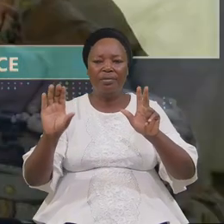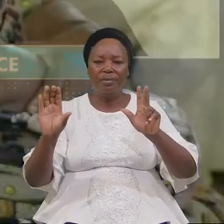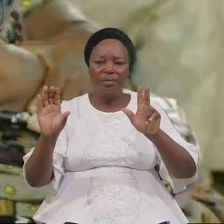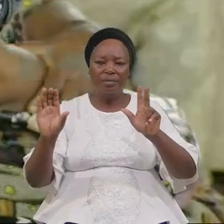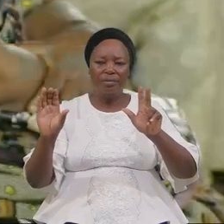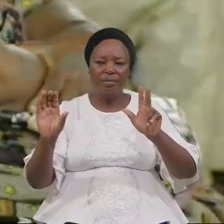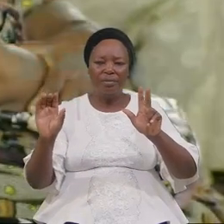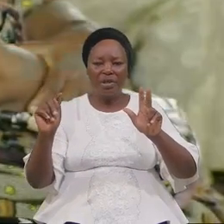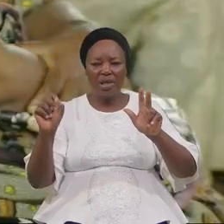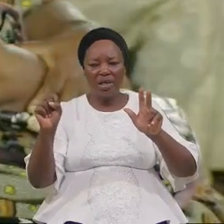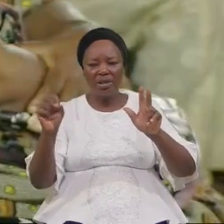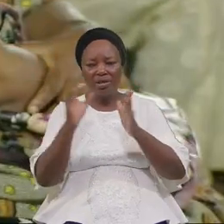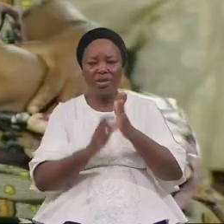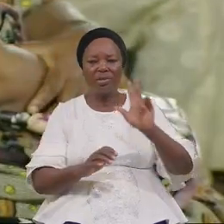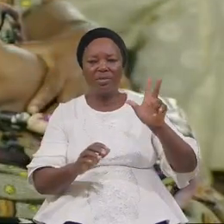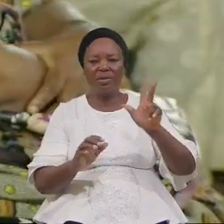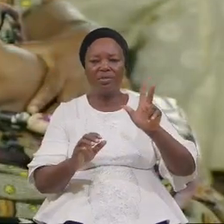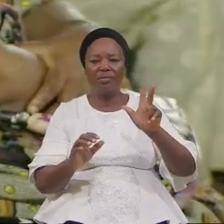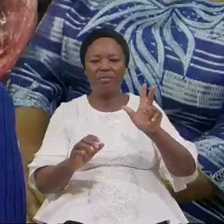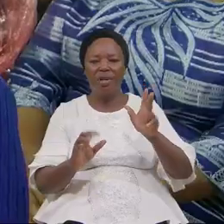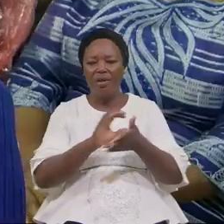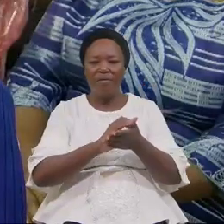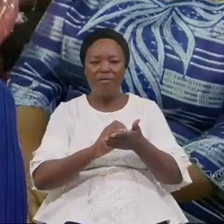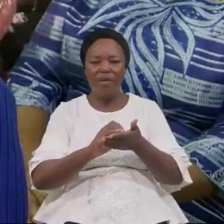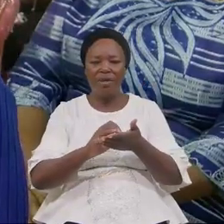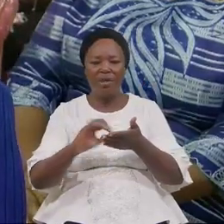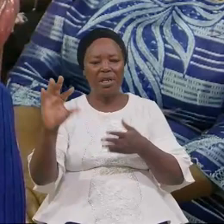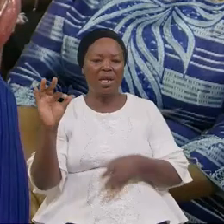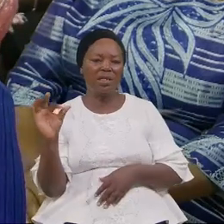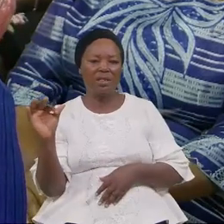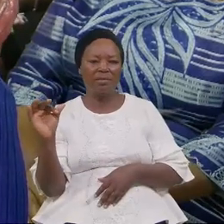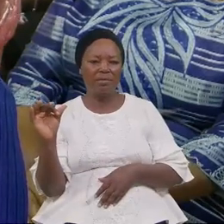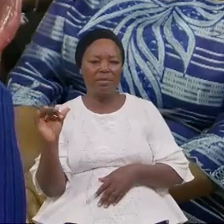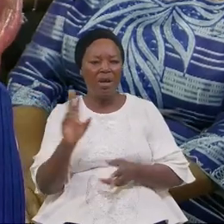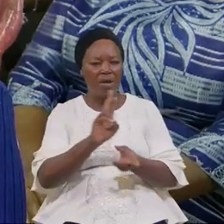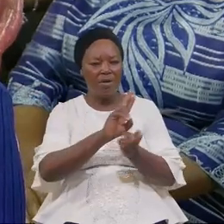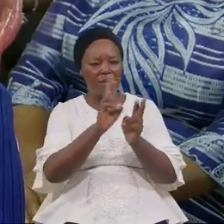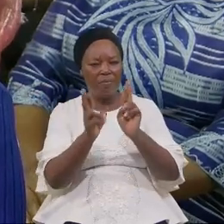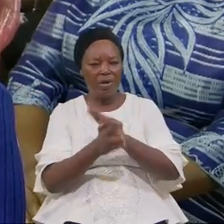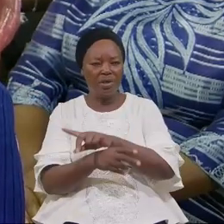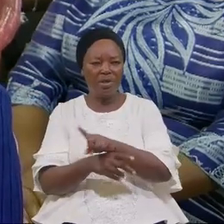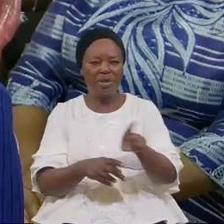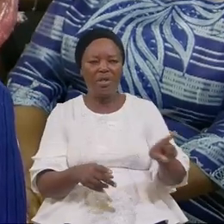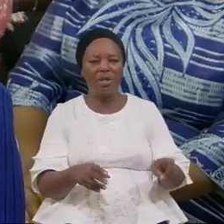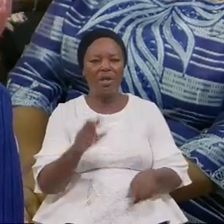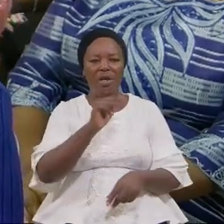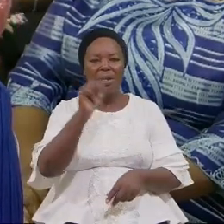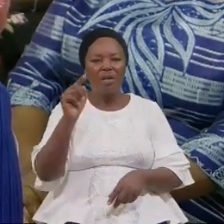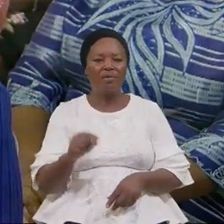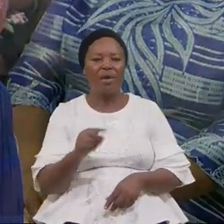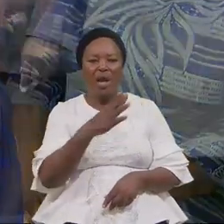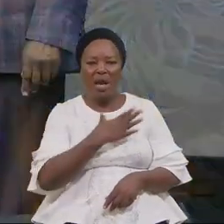19. Acts chapter 3, reading from verse 19. Repent ye therefore and